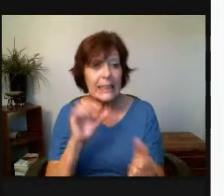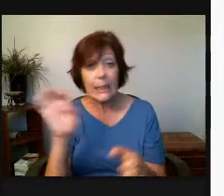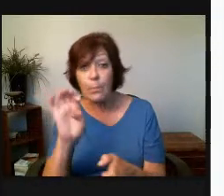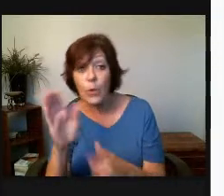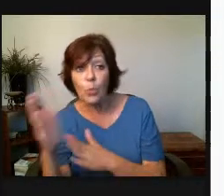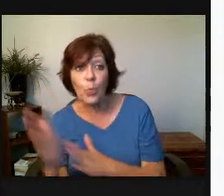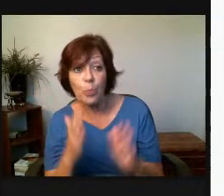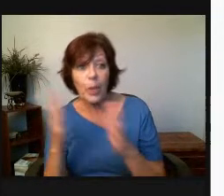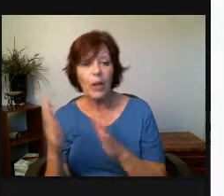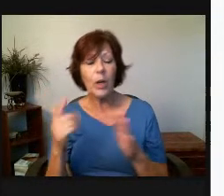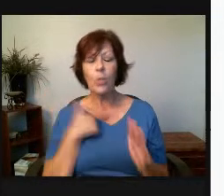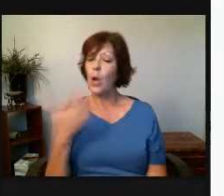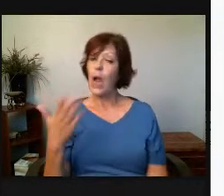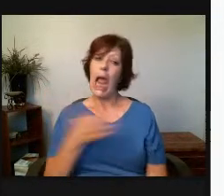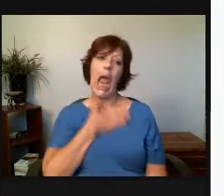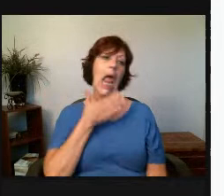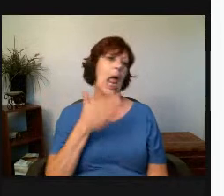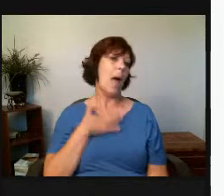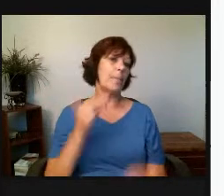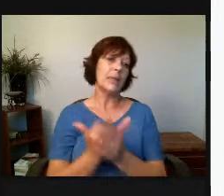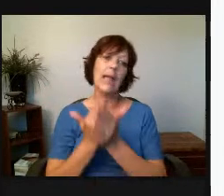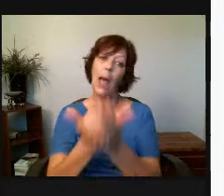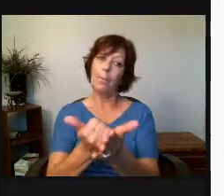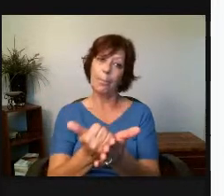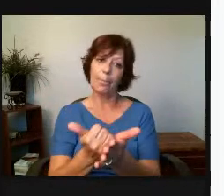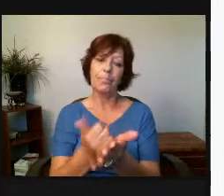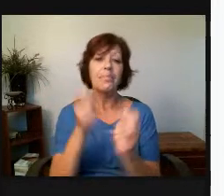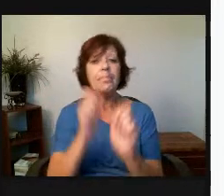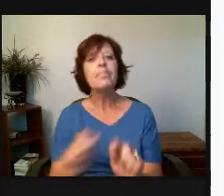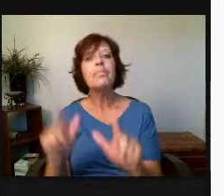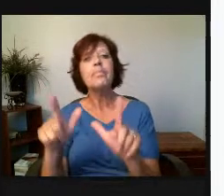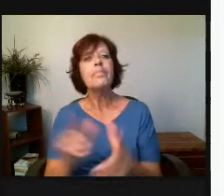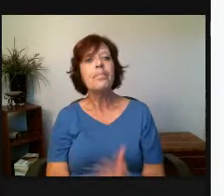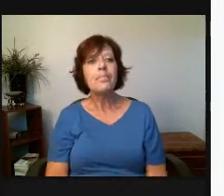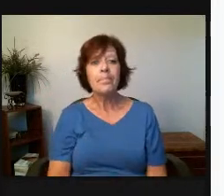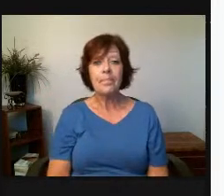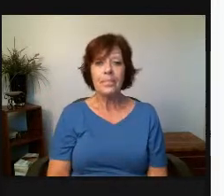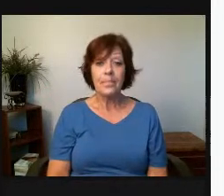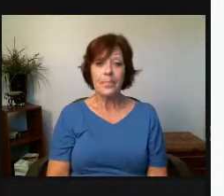community, we are happy to assist. Next slide, please.